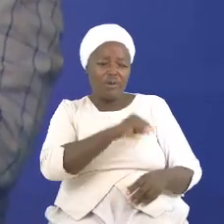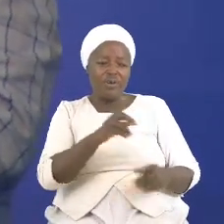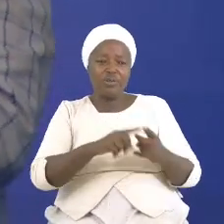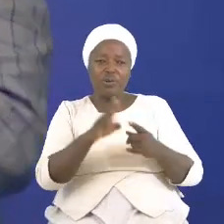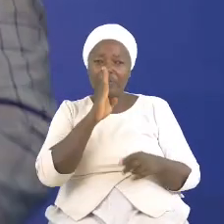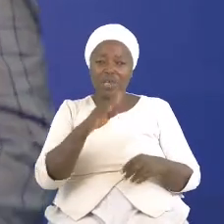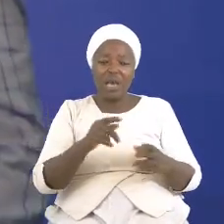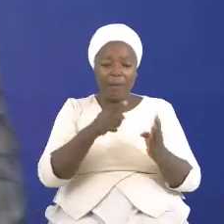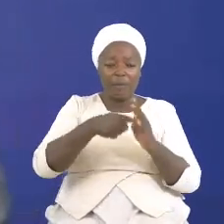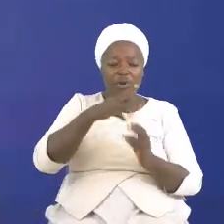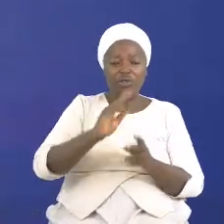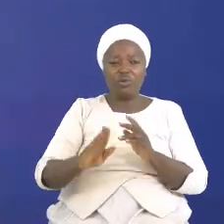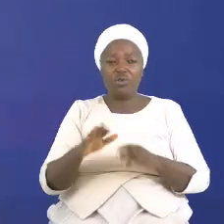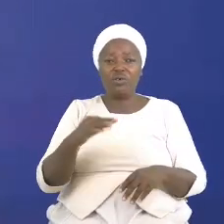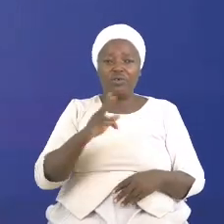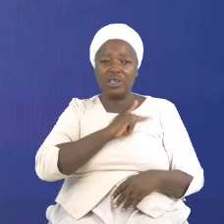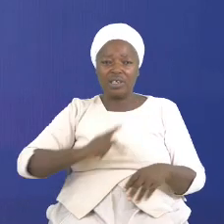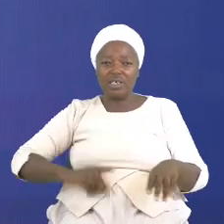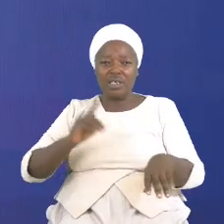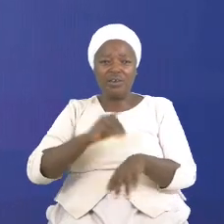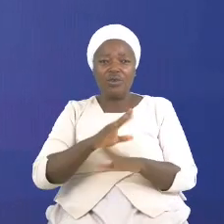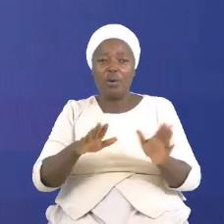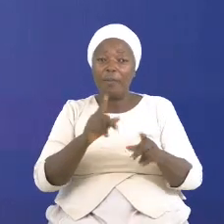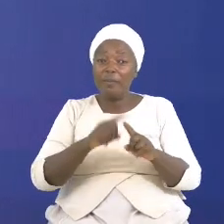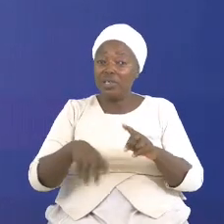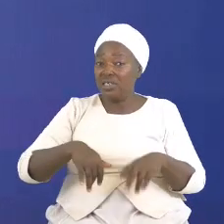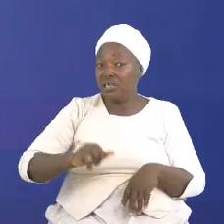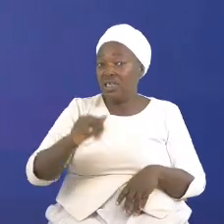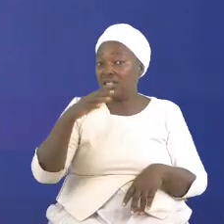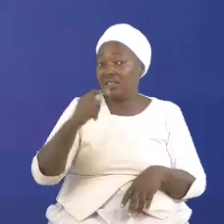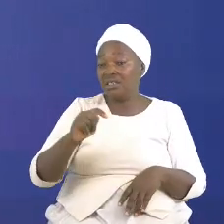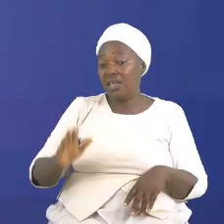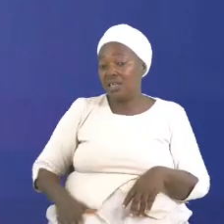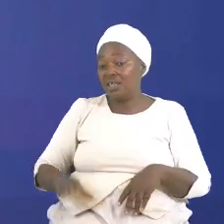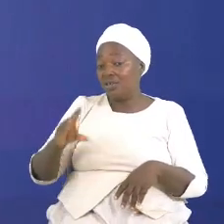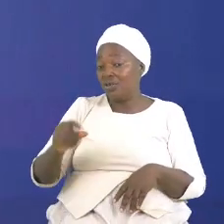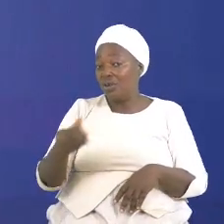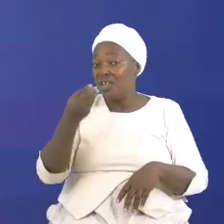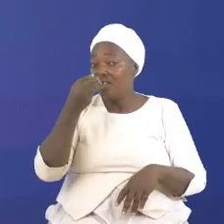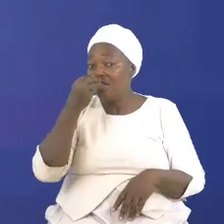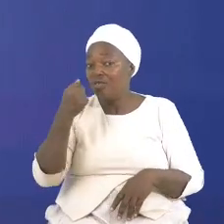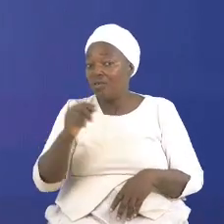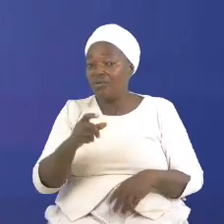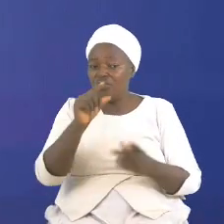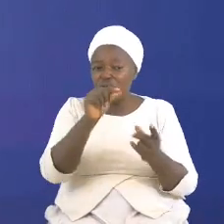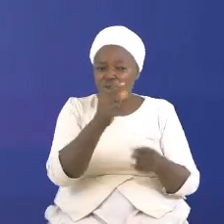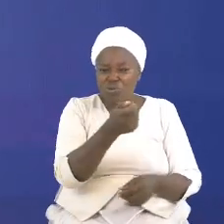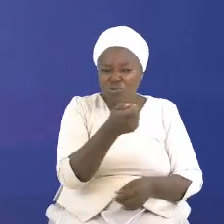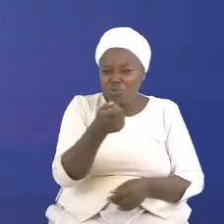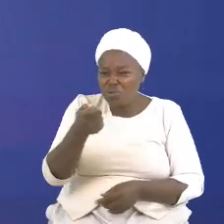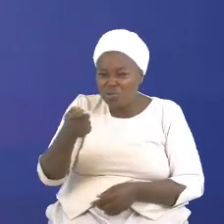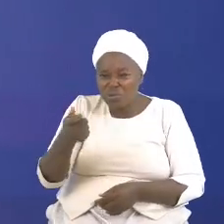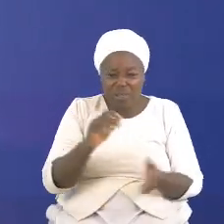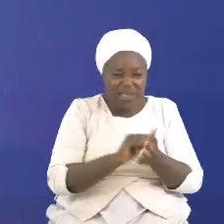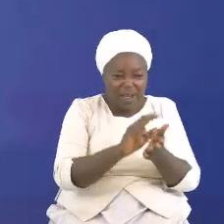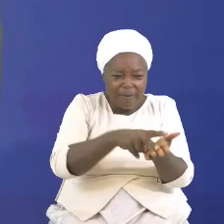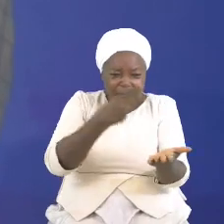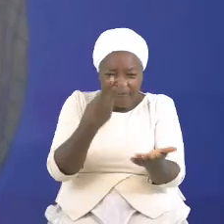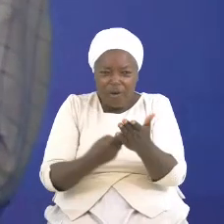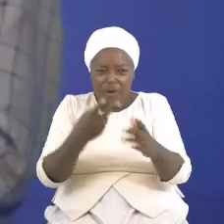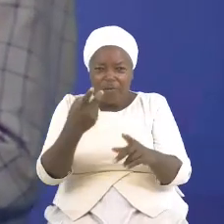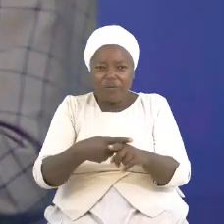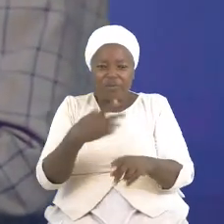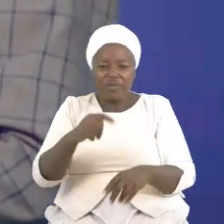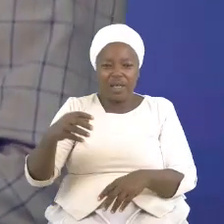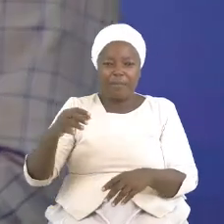truth, Lord, yet the dogs eat of the crumbs which fall from the master's